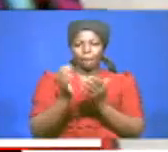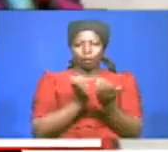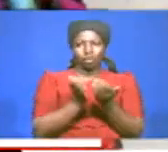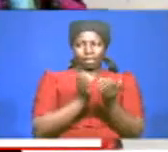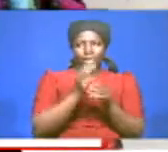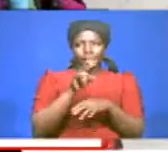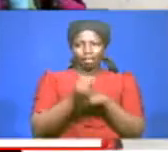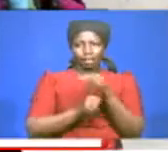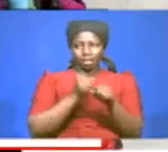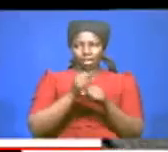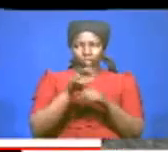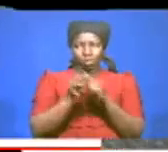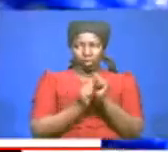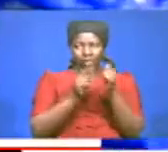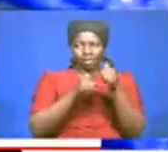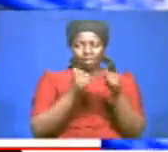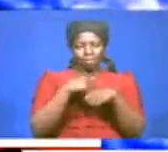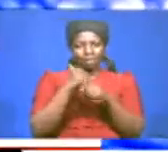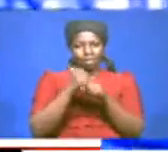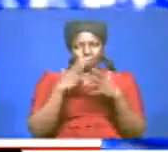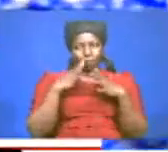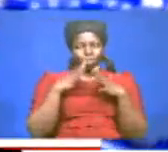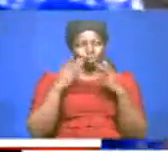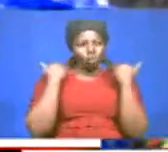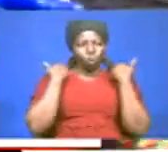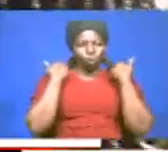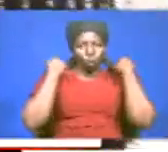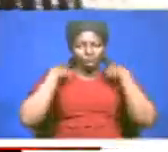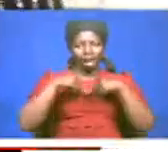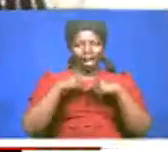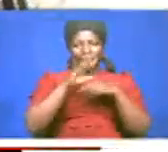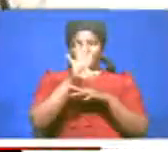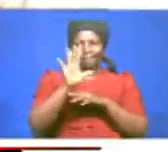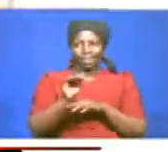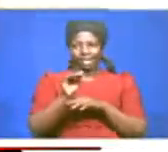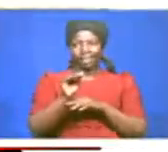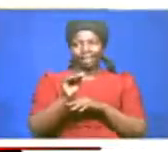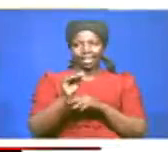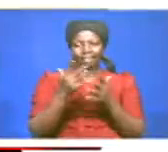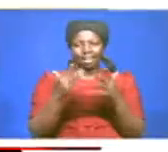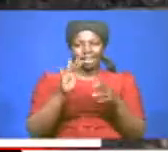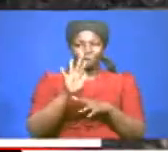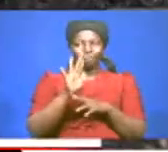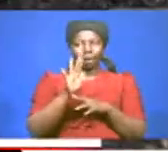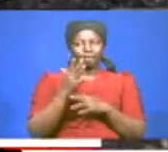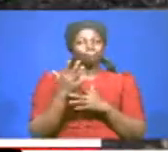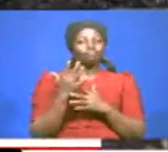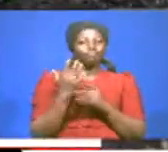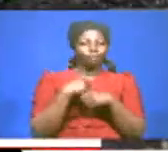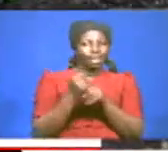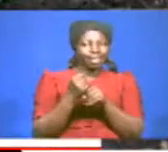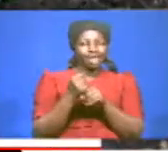adorn people with a touch of African print. Her pieces have over the years evolved to be of high demand and cross the Kenyan borders to